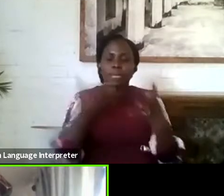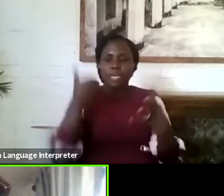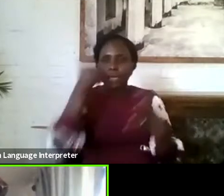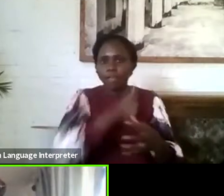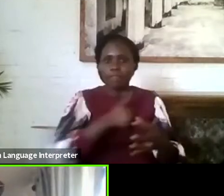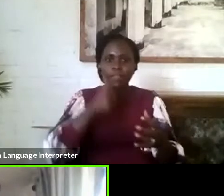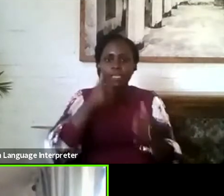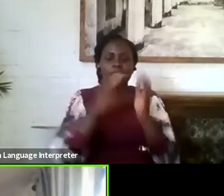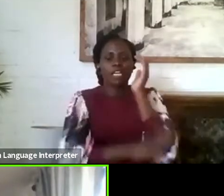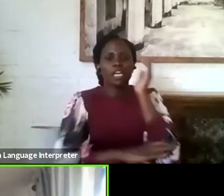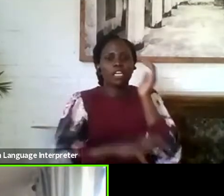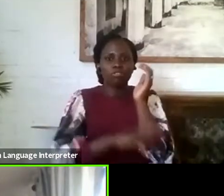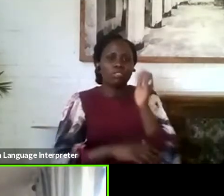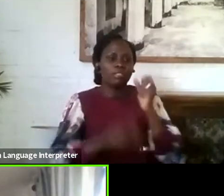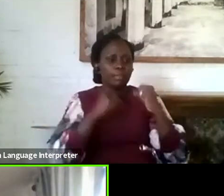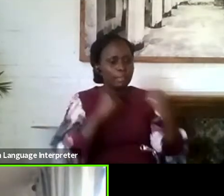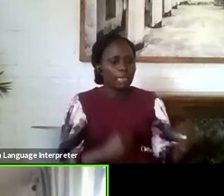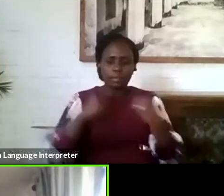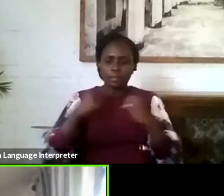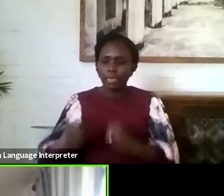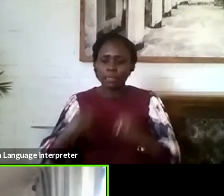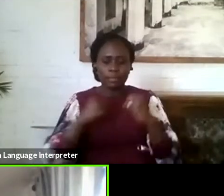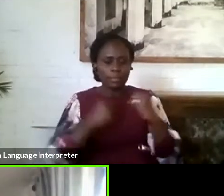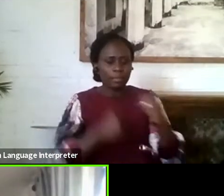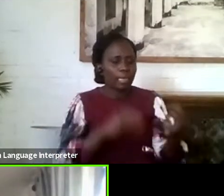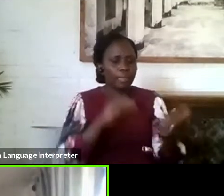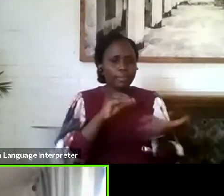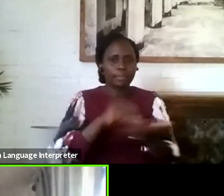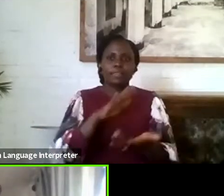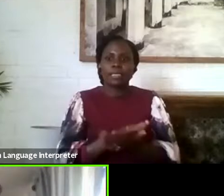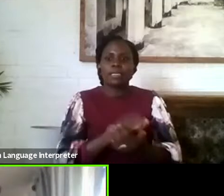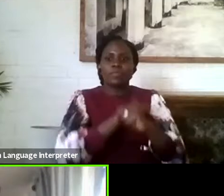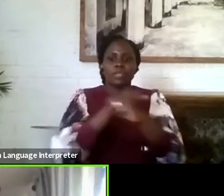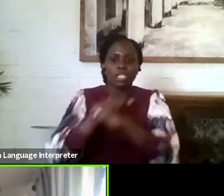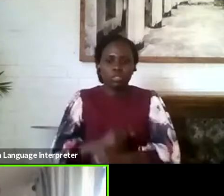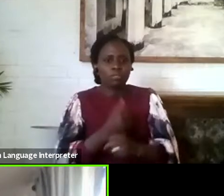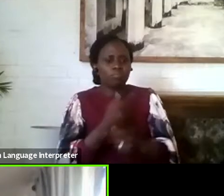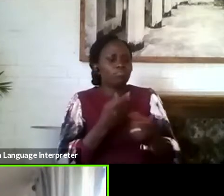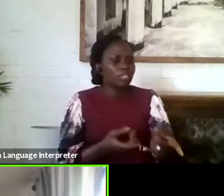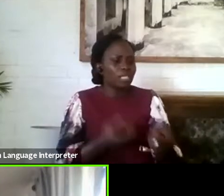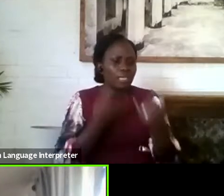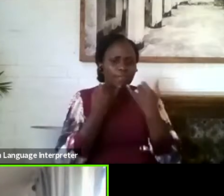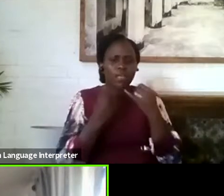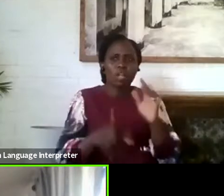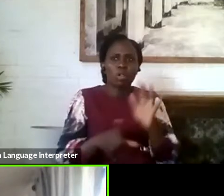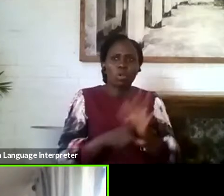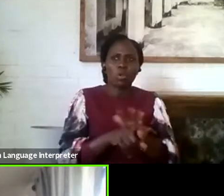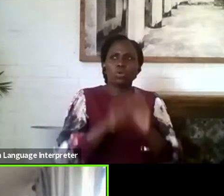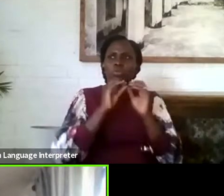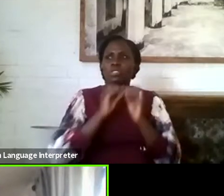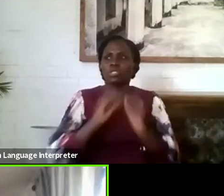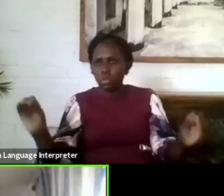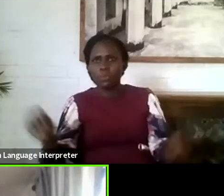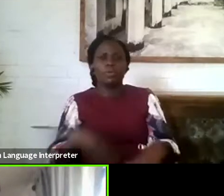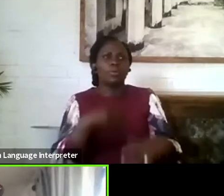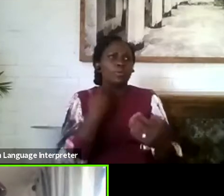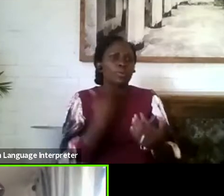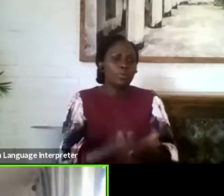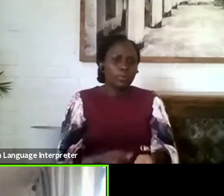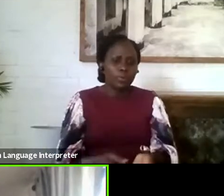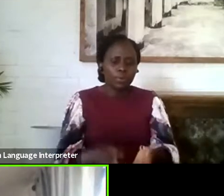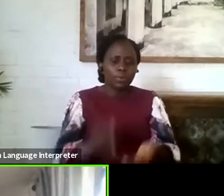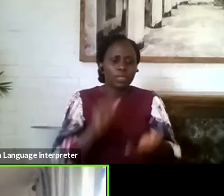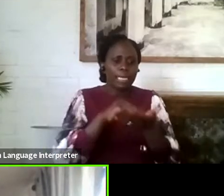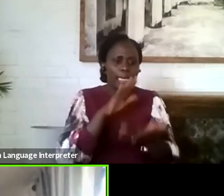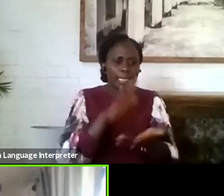struggle with data protection. They either lack data protection laws or lack data protection